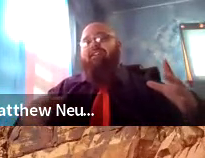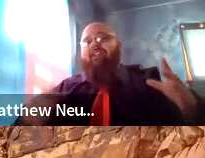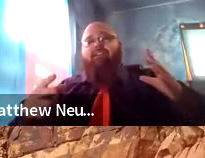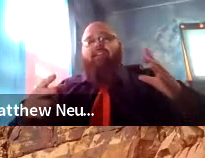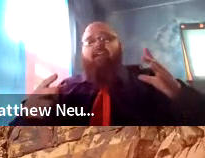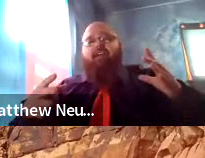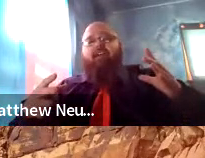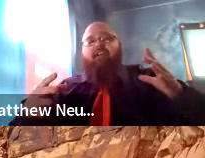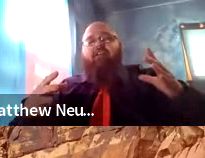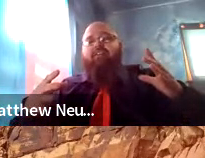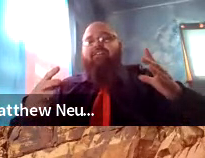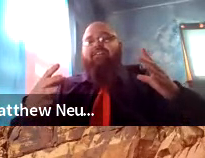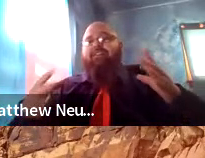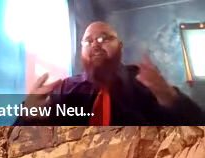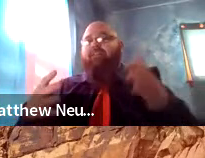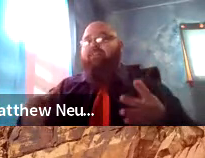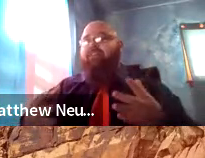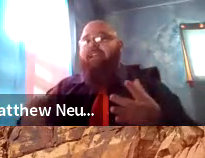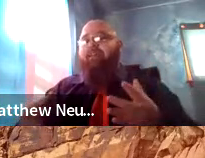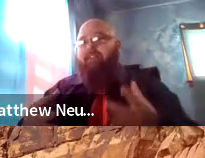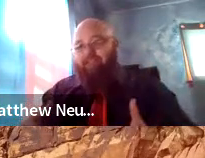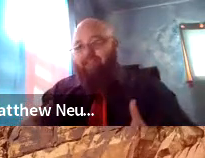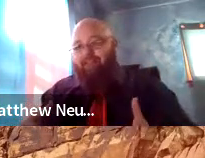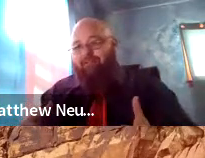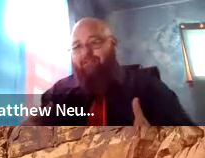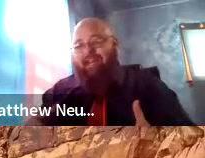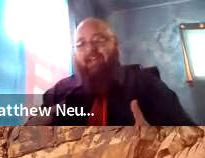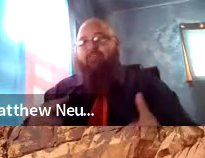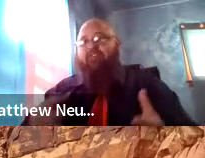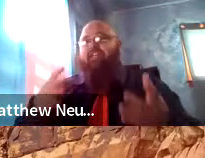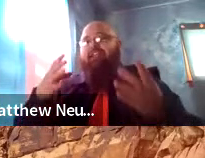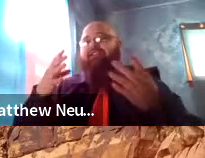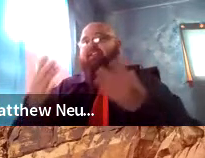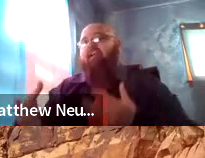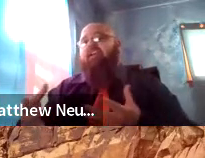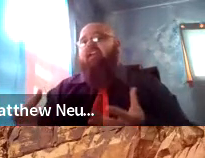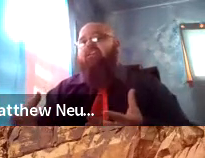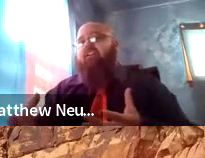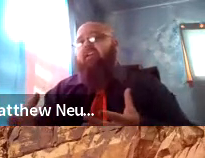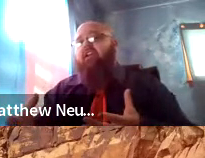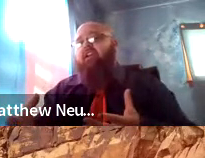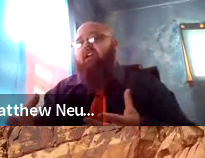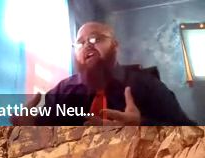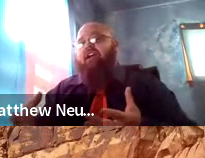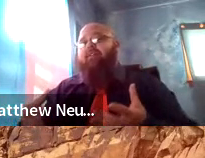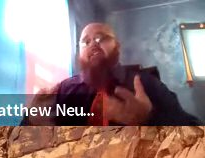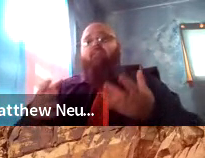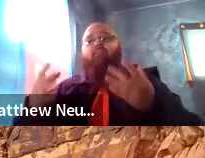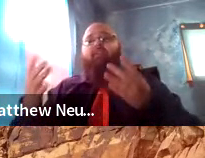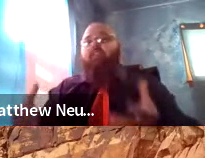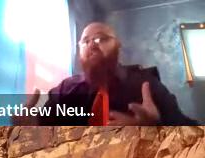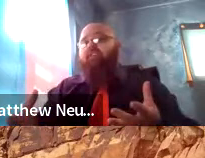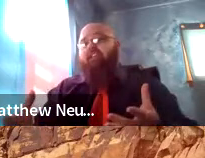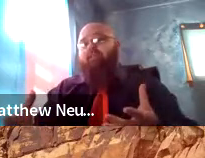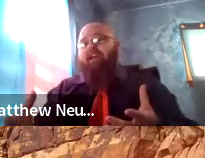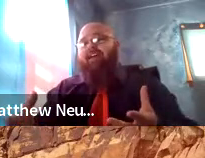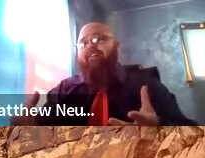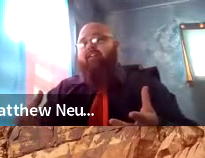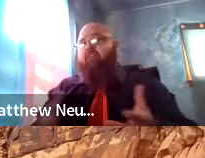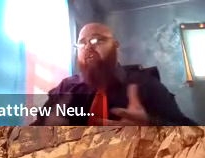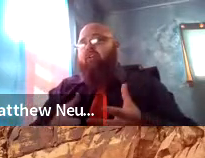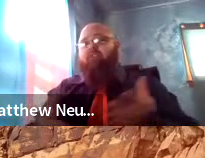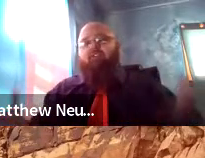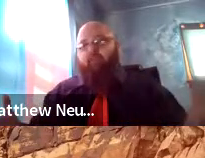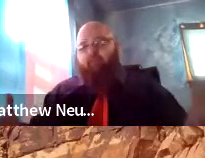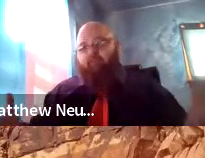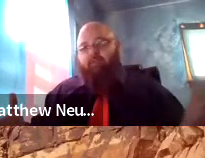drugs that that was coming available, but it was getting stuck in FDA. And then when it was getting passed,